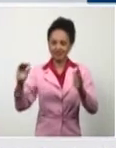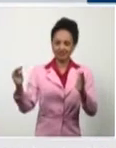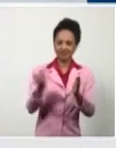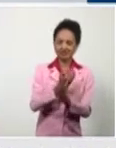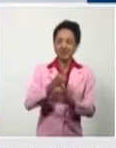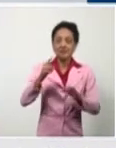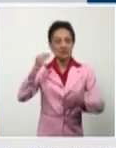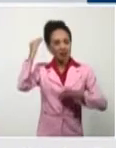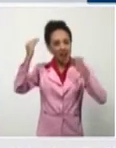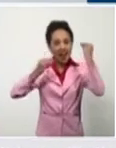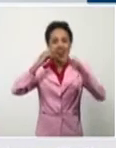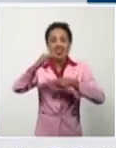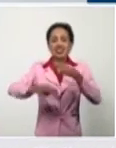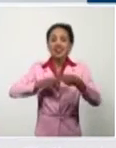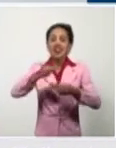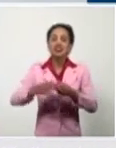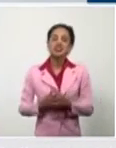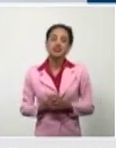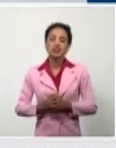in assessing